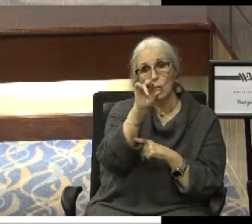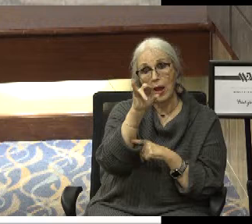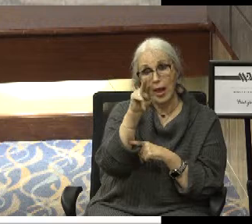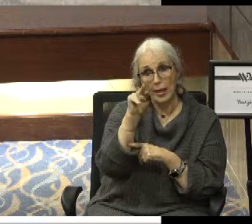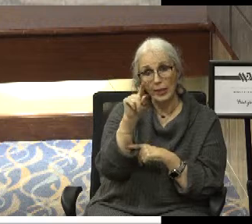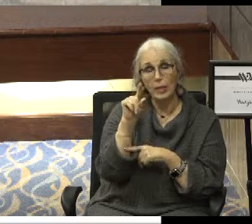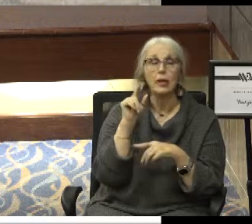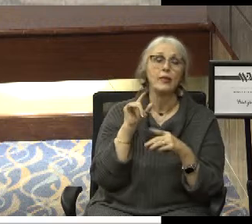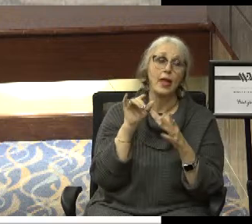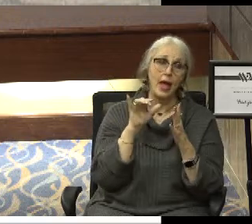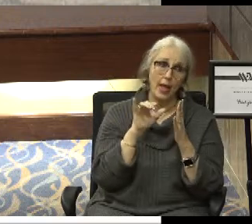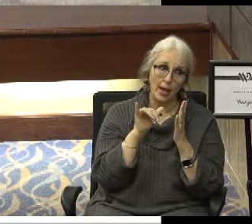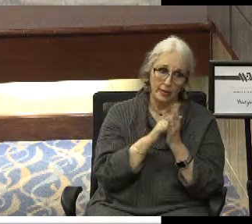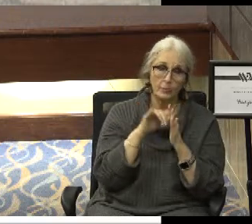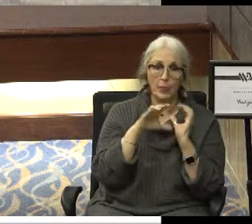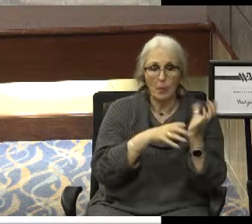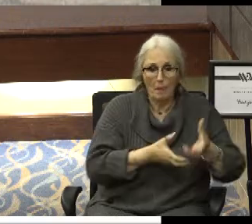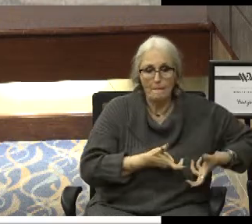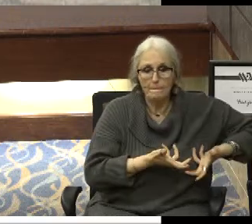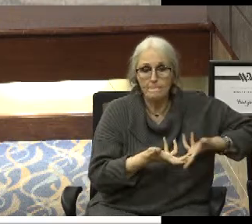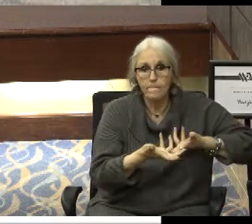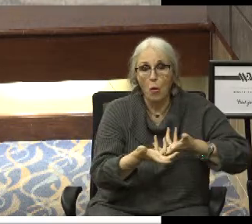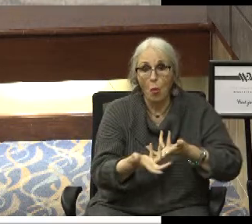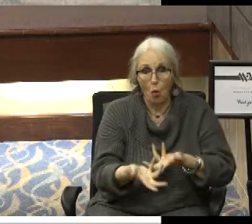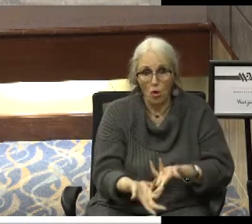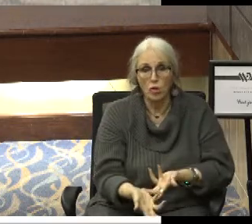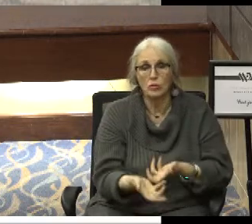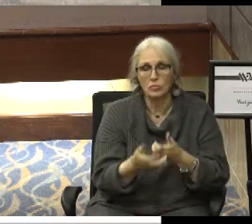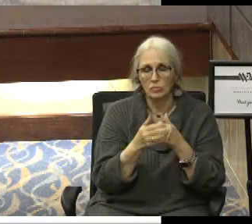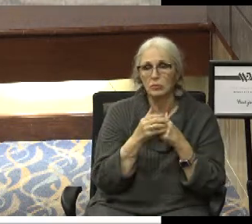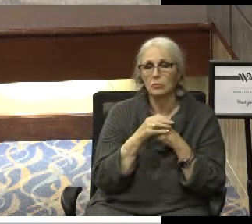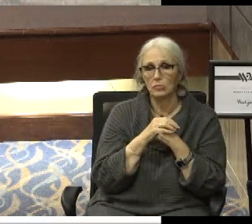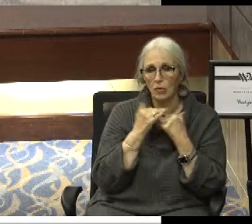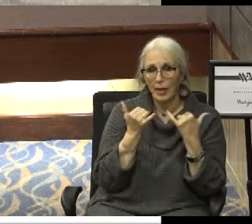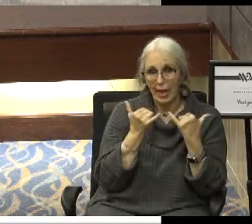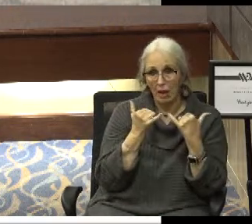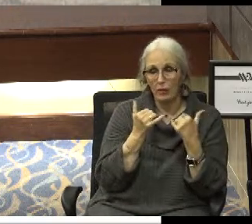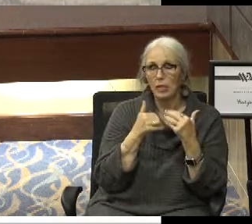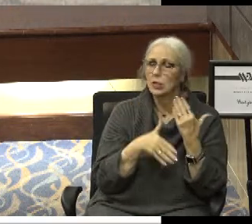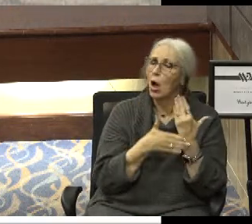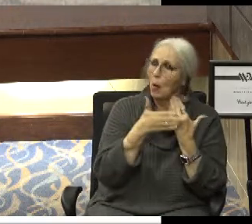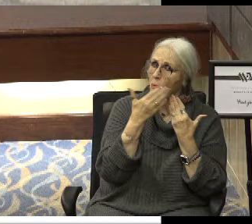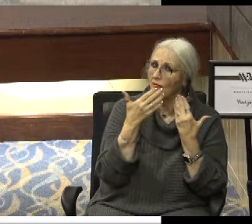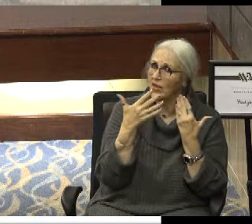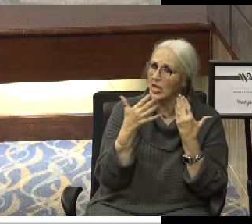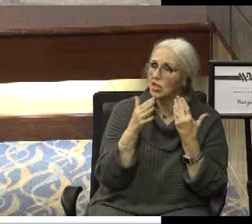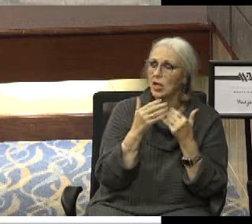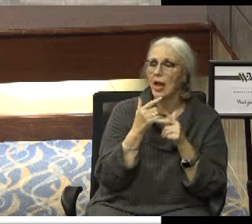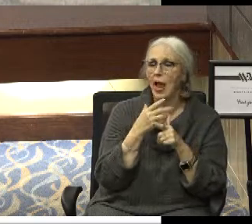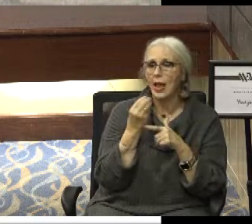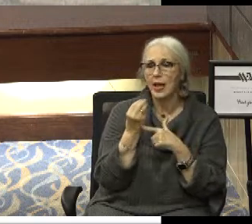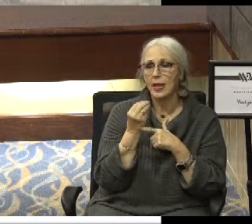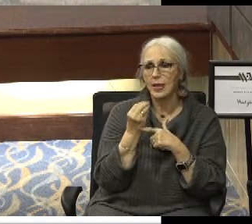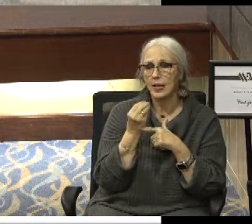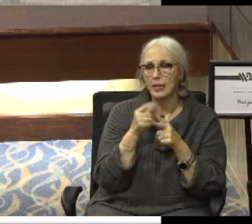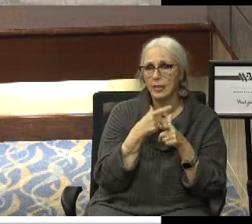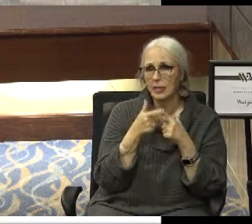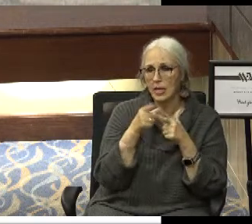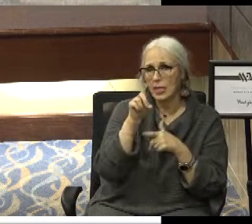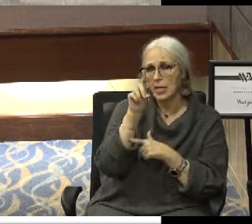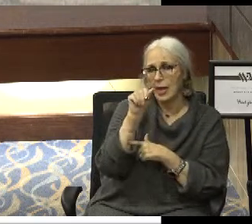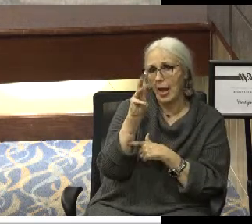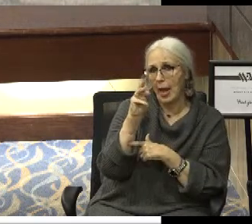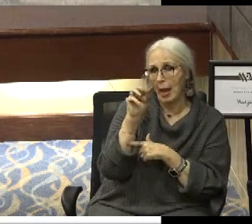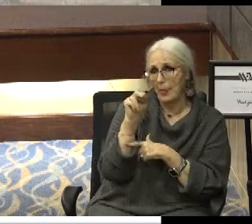being poured actually as we speak. So that's nearing completion. Next steps in there will be the dam, the